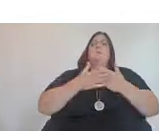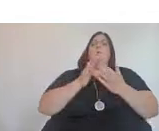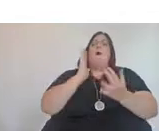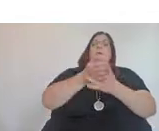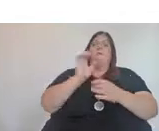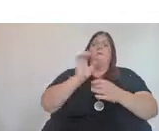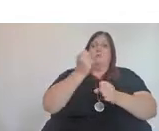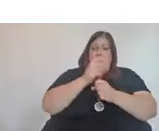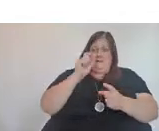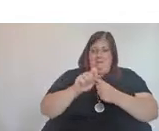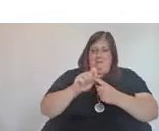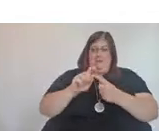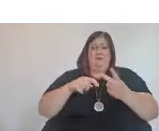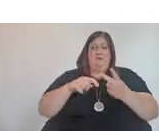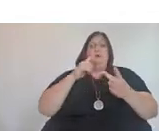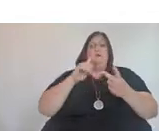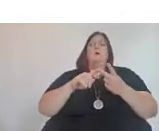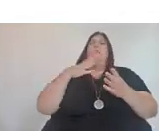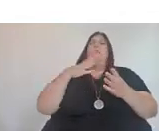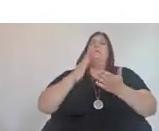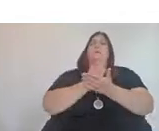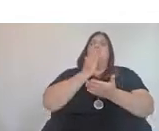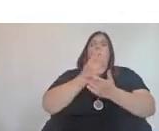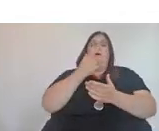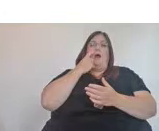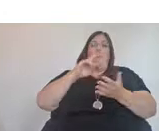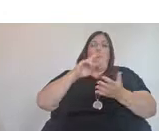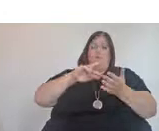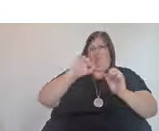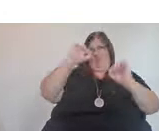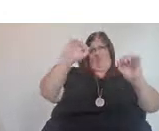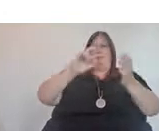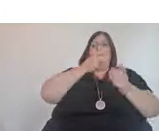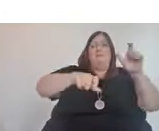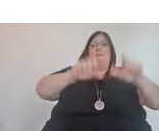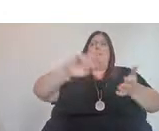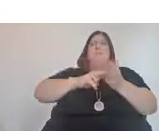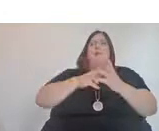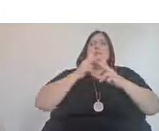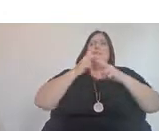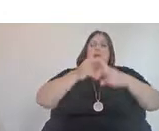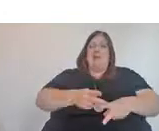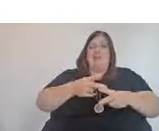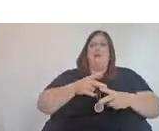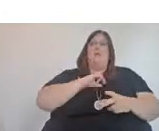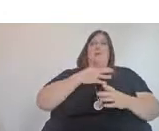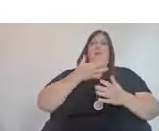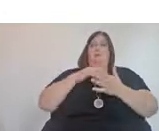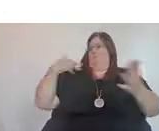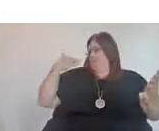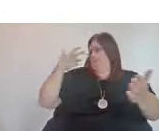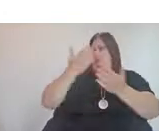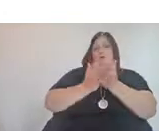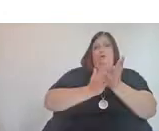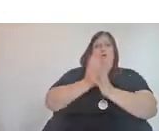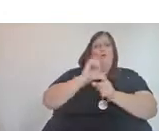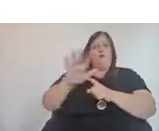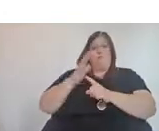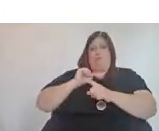access. Access to planned care to outpatient appointments, which many of those have been on hold during the pandemic, ensuring